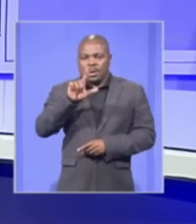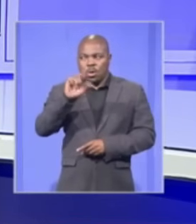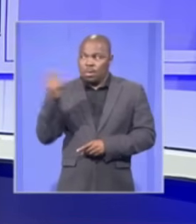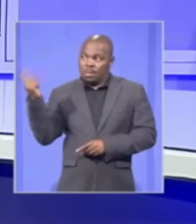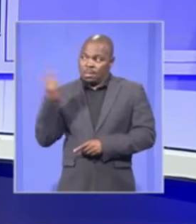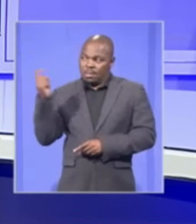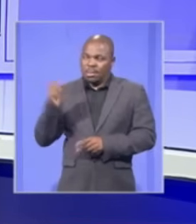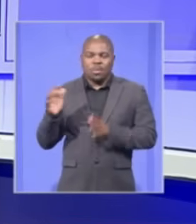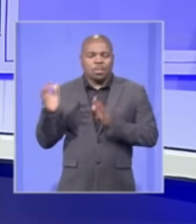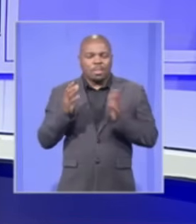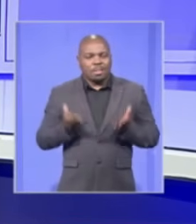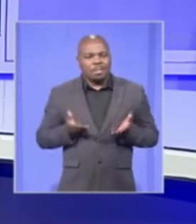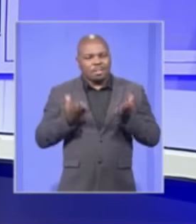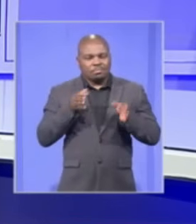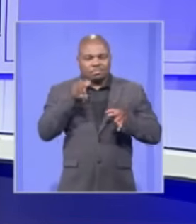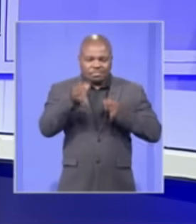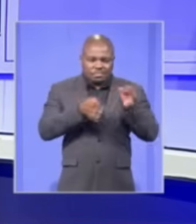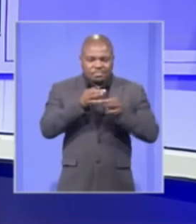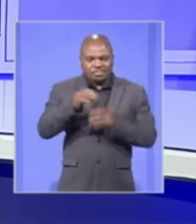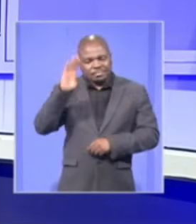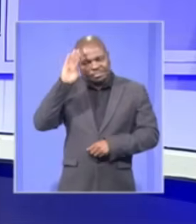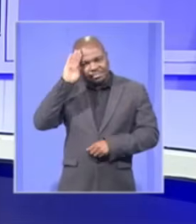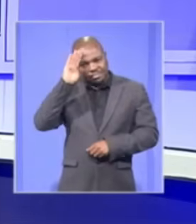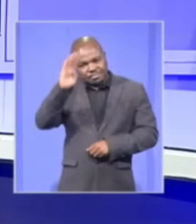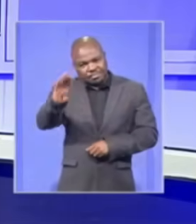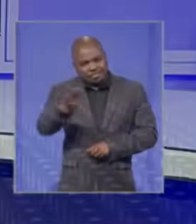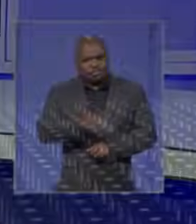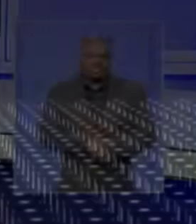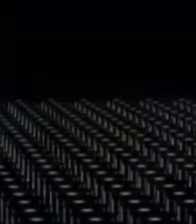ka tsa maemo a bosa sala sentle.